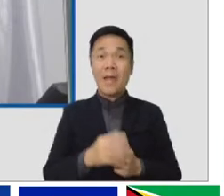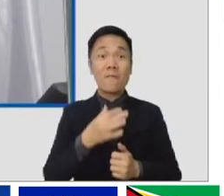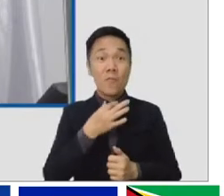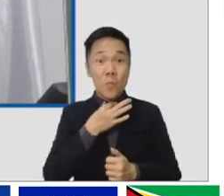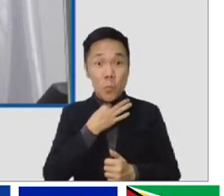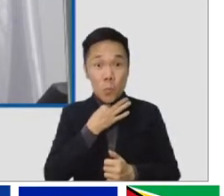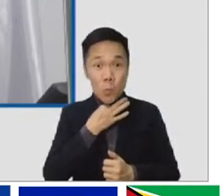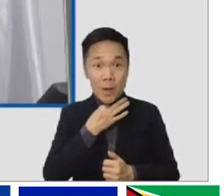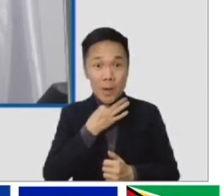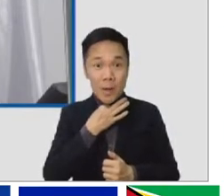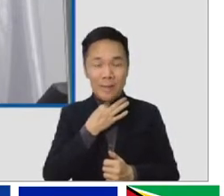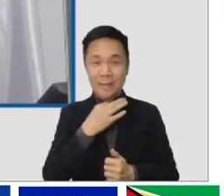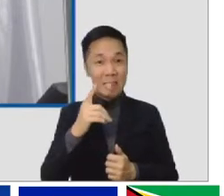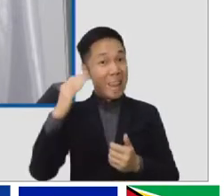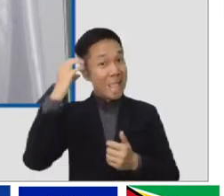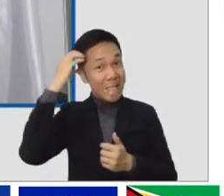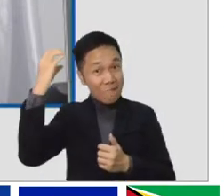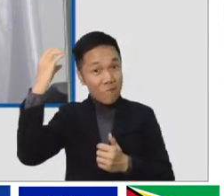different stakeholders as well,